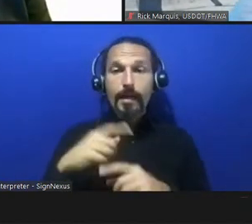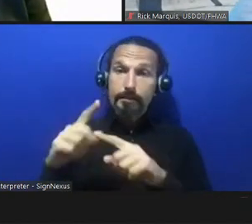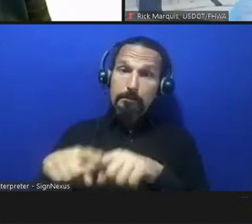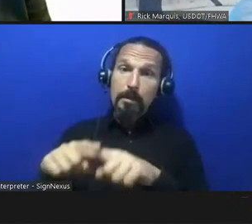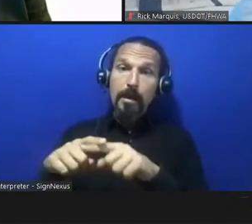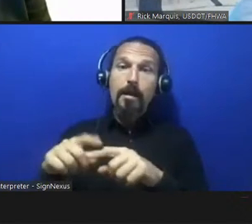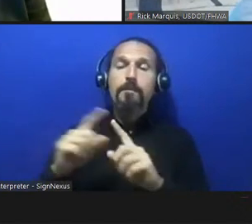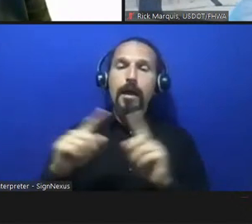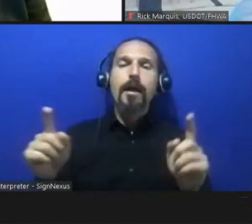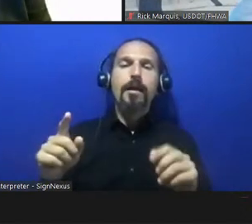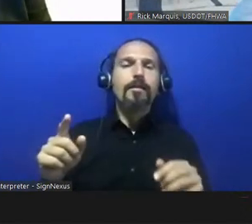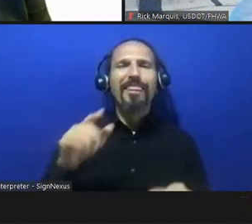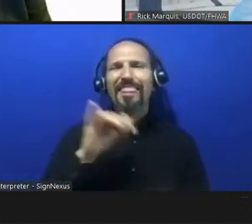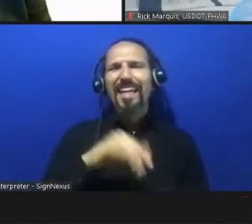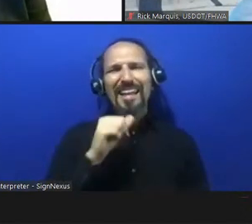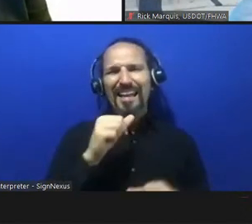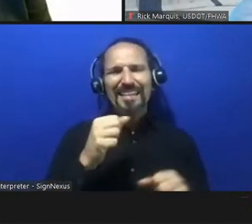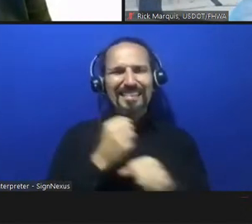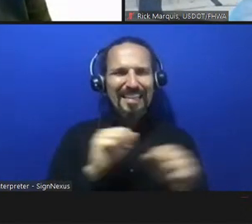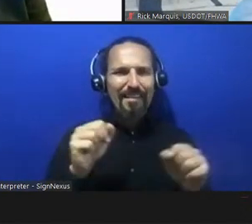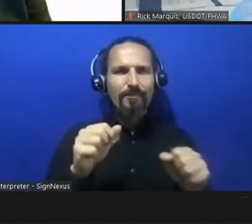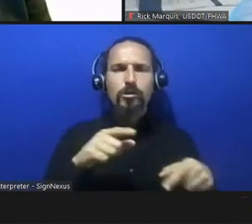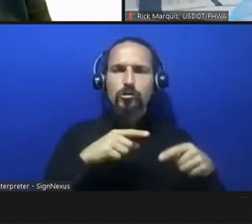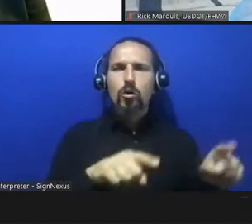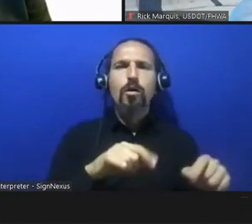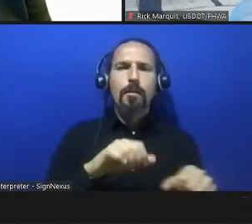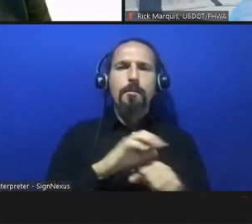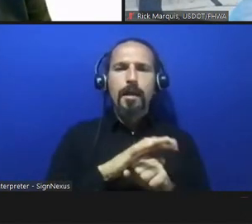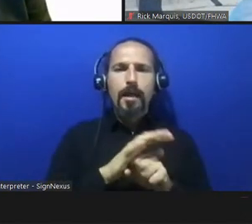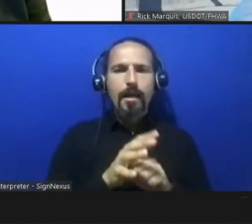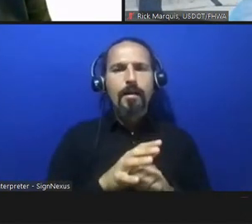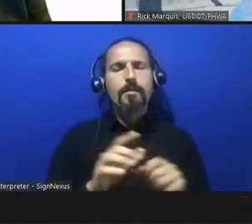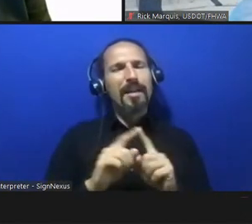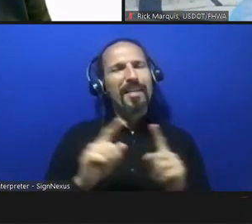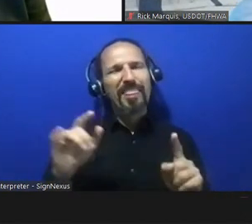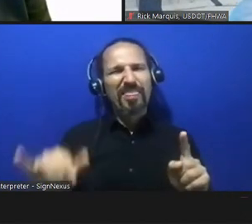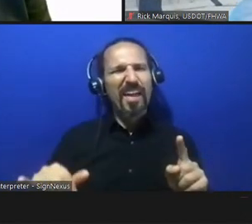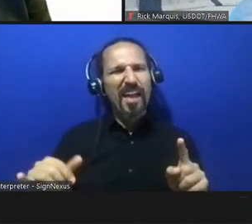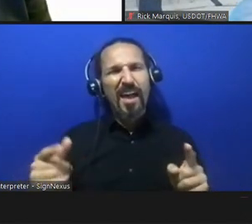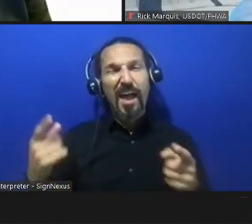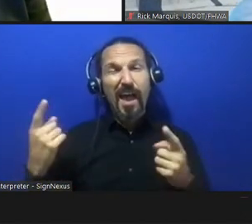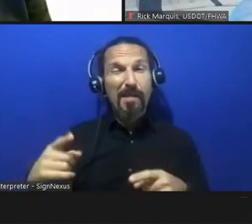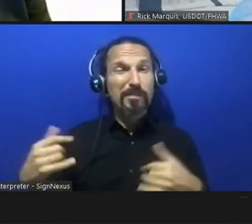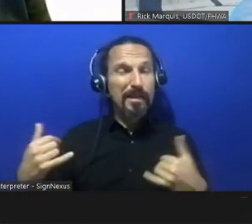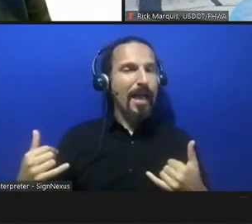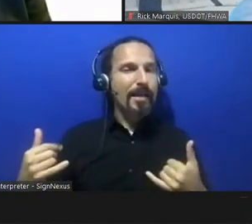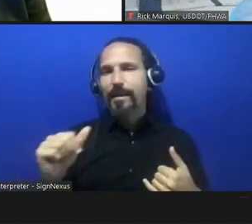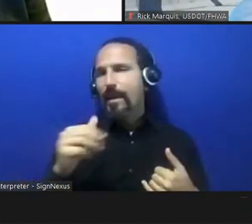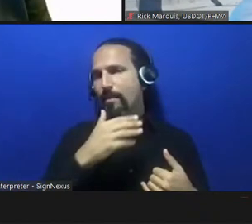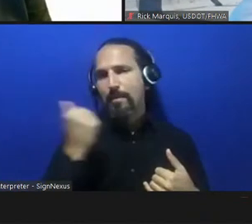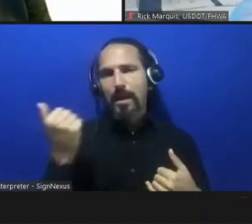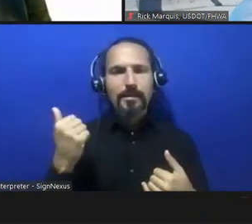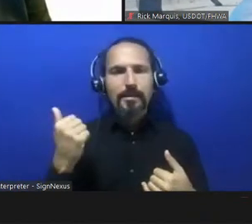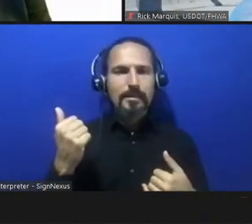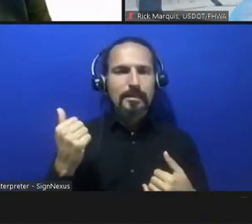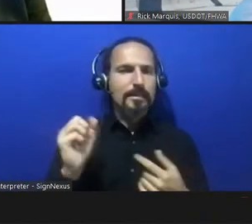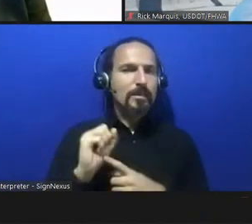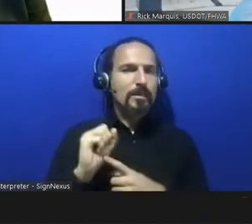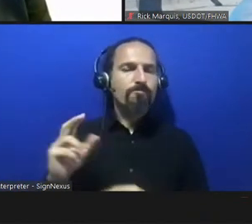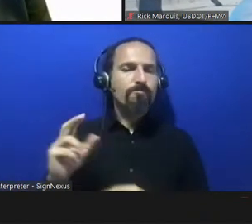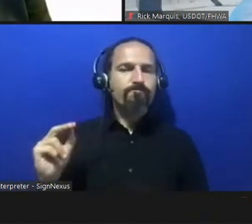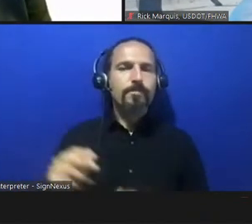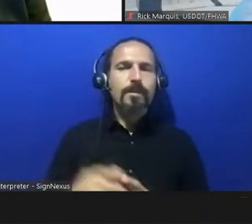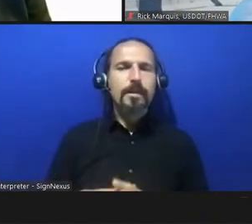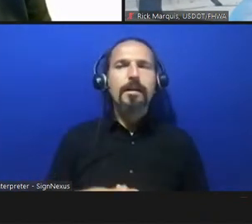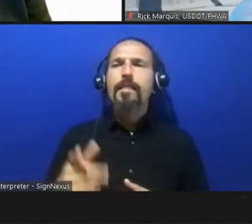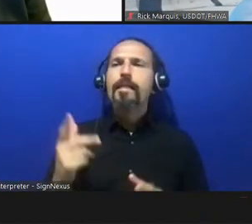continues to be unsafe even more so during the pandemic so the timing here just seems a bit not not the best um just doing